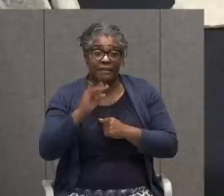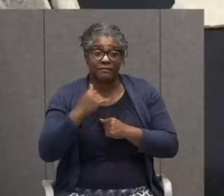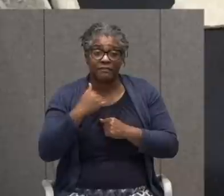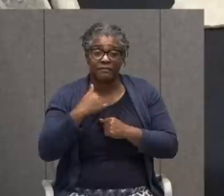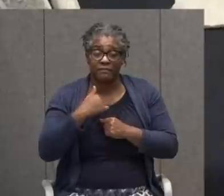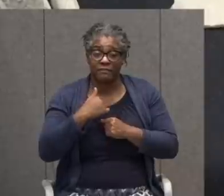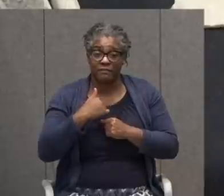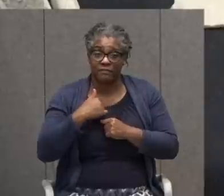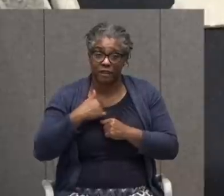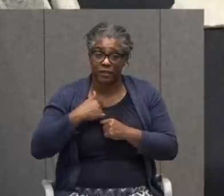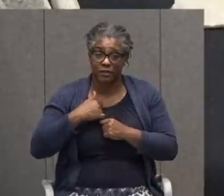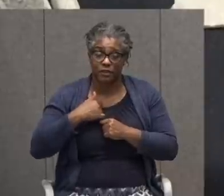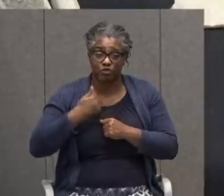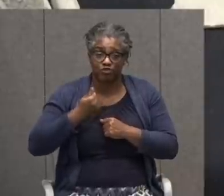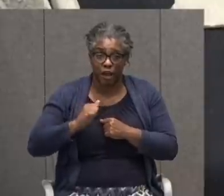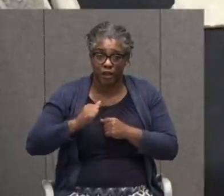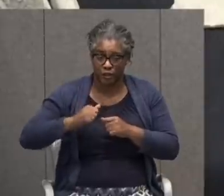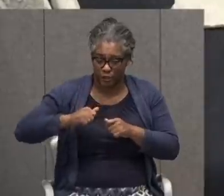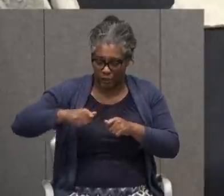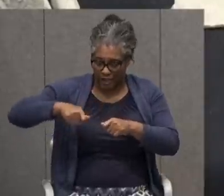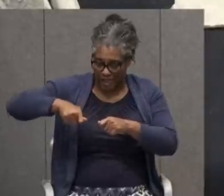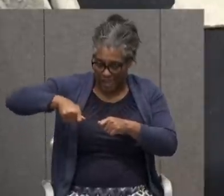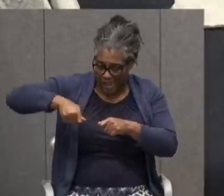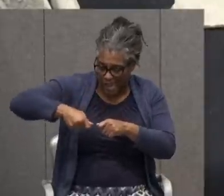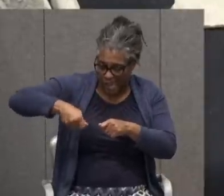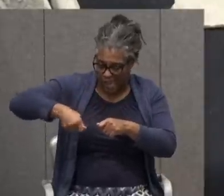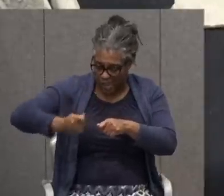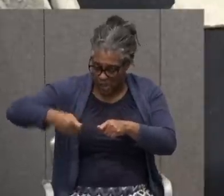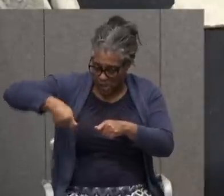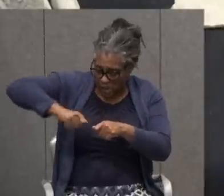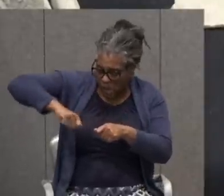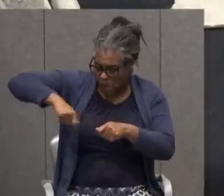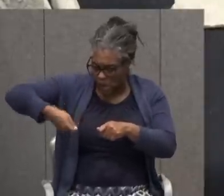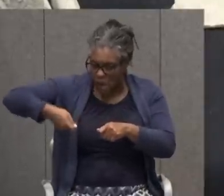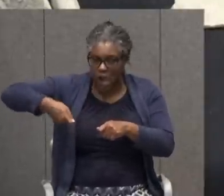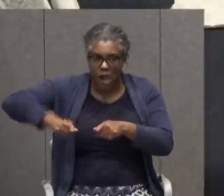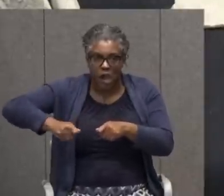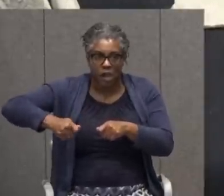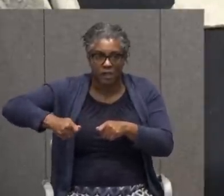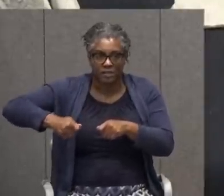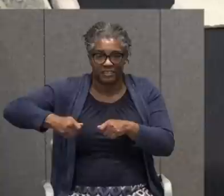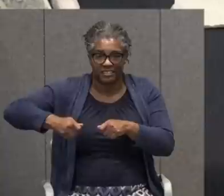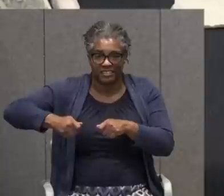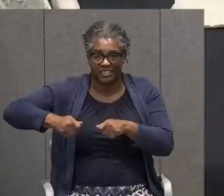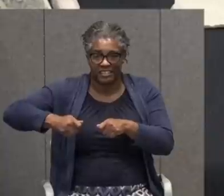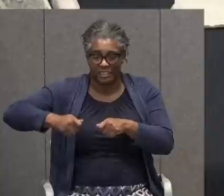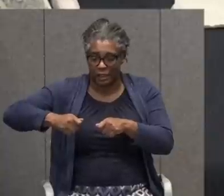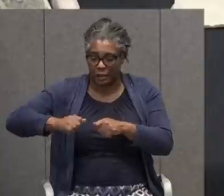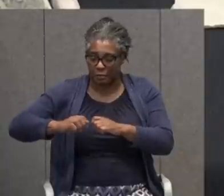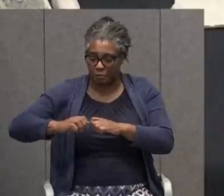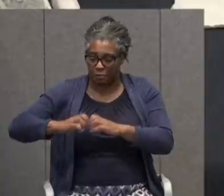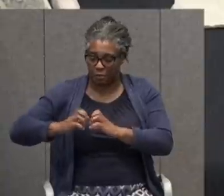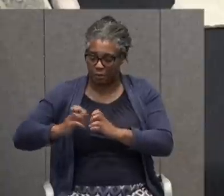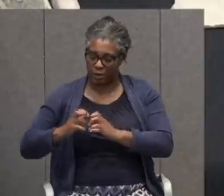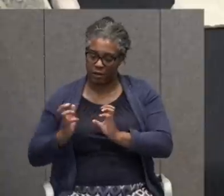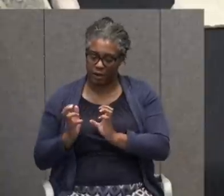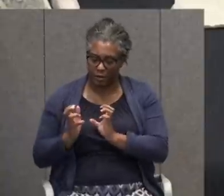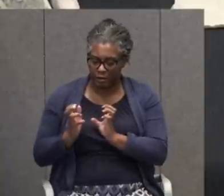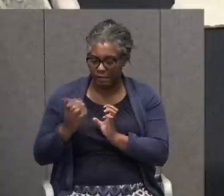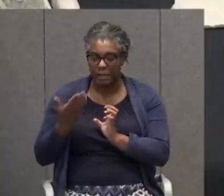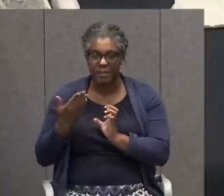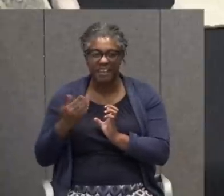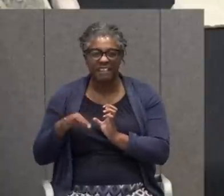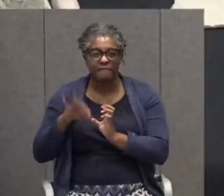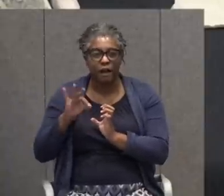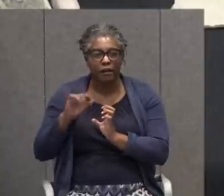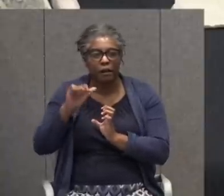a screwdriver and try to pry some of this apart, I might find some other fossils in there. But I kind of like looking at